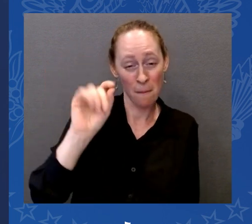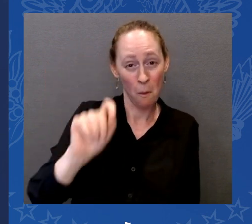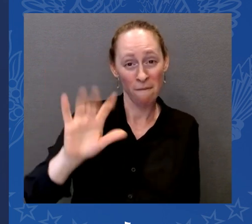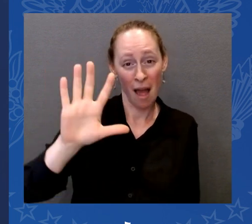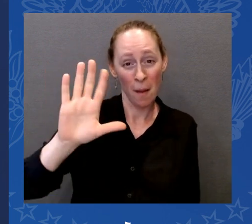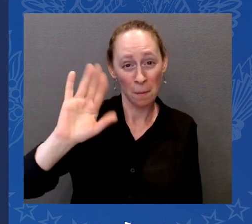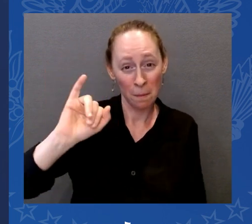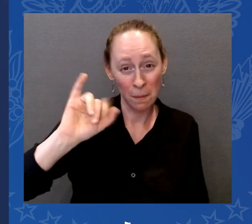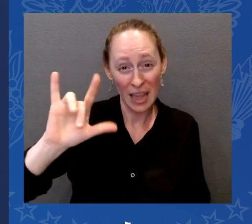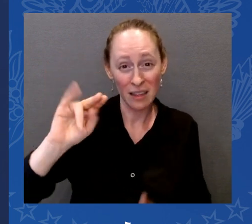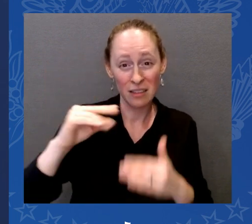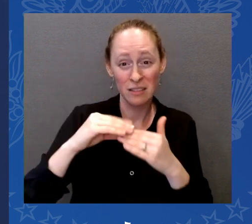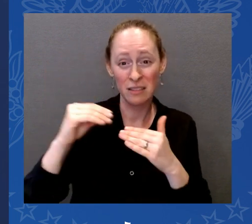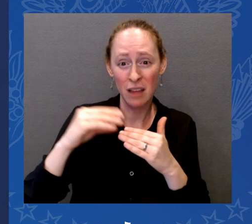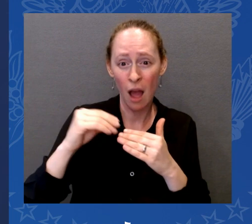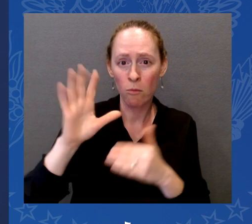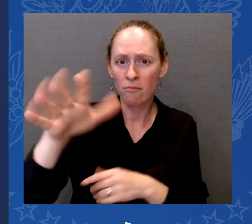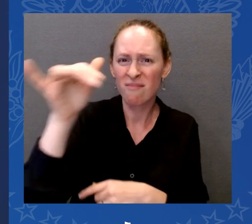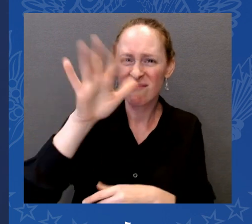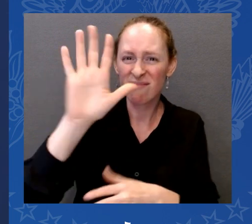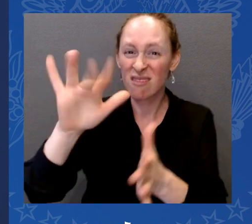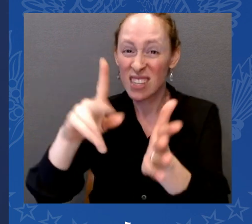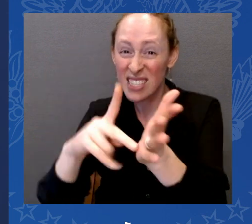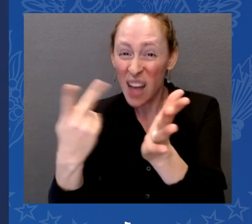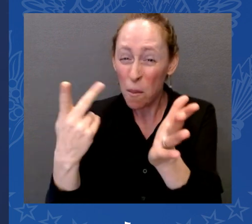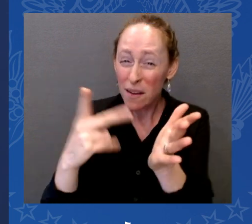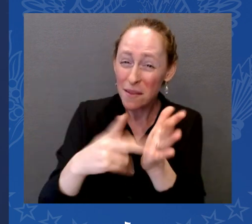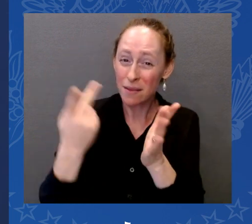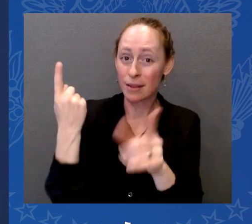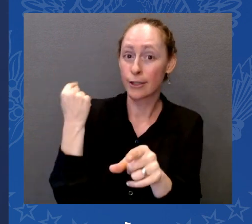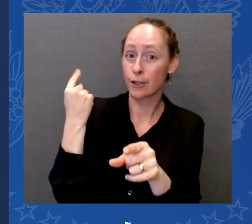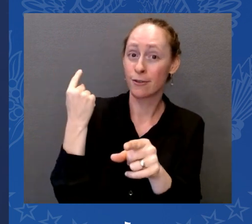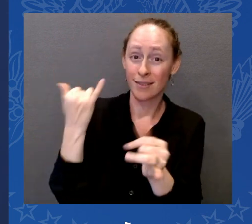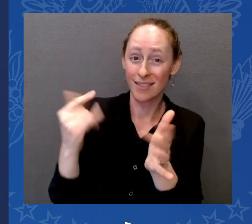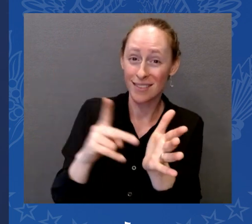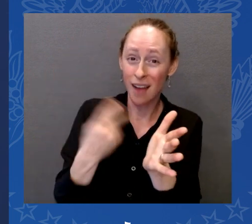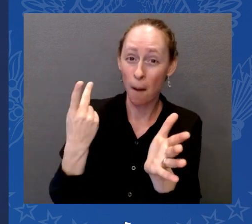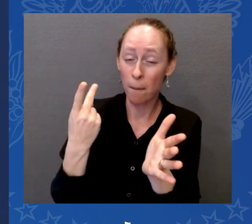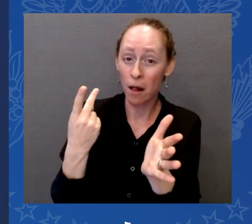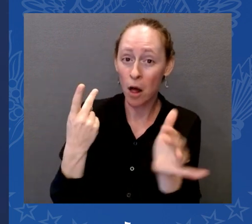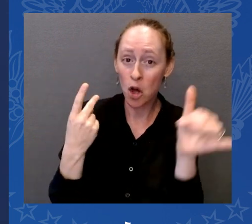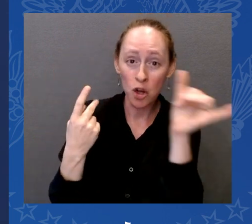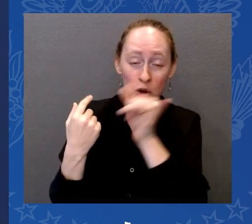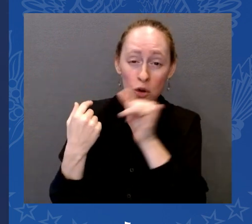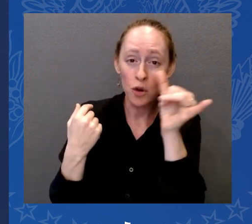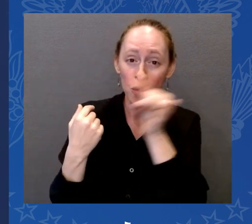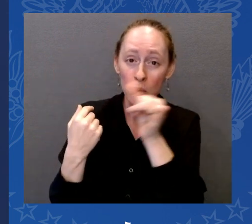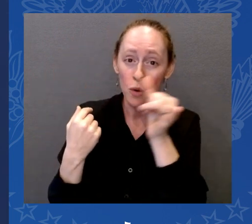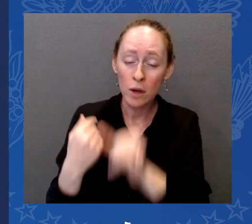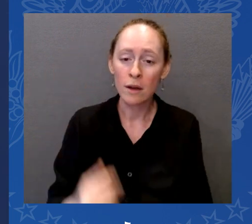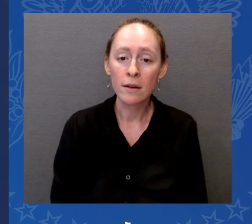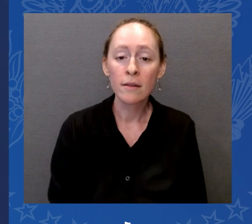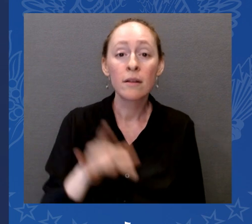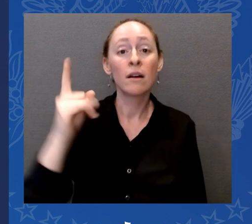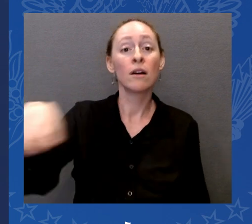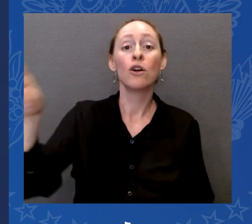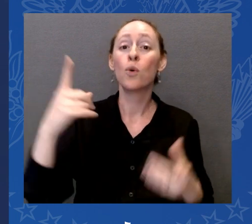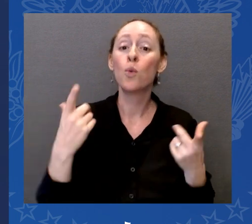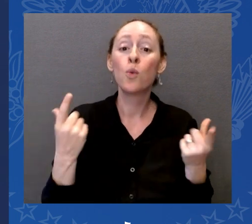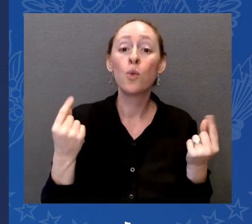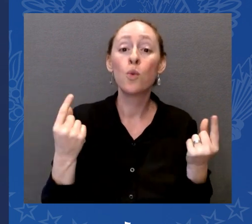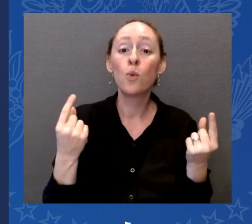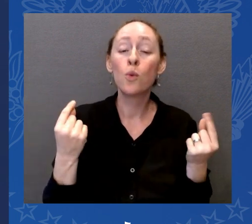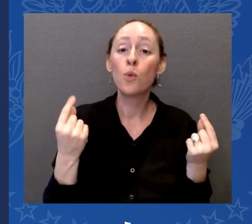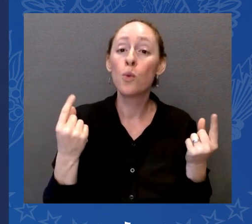of last year. And they raised their dividends as well, so the profits are going back into their shareholders instead of going to the pump and lower the